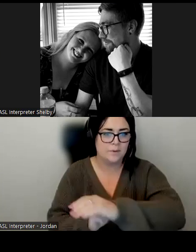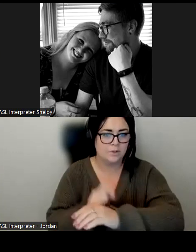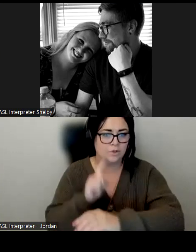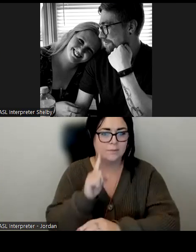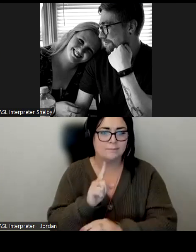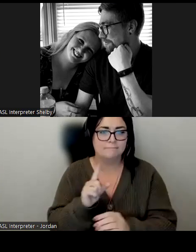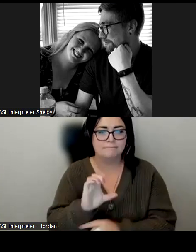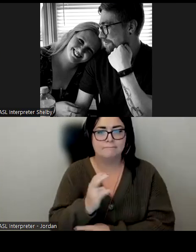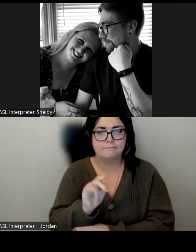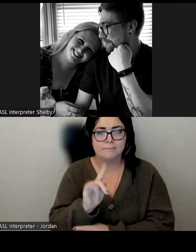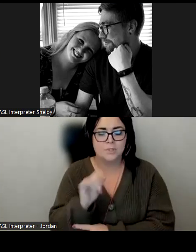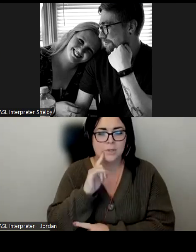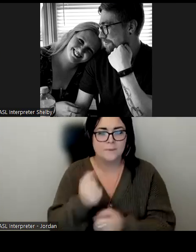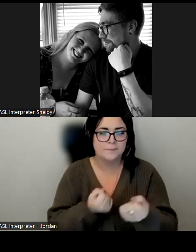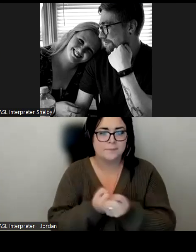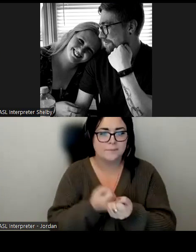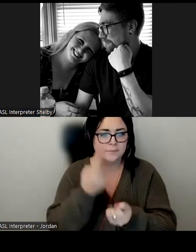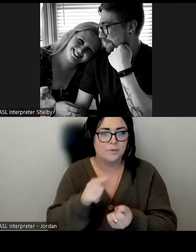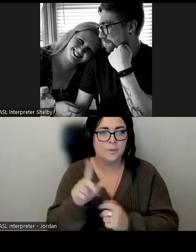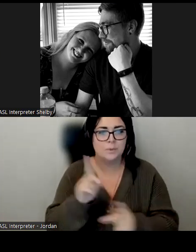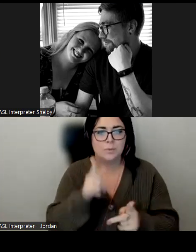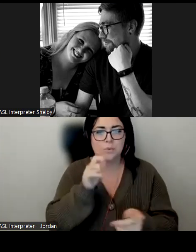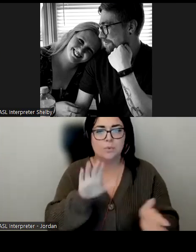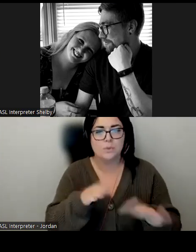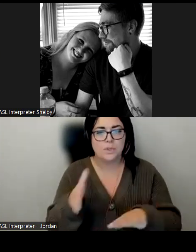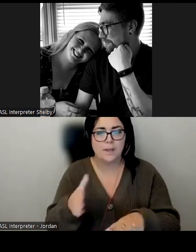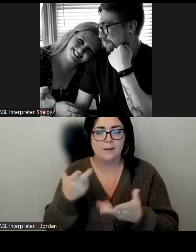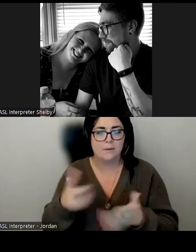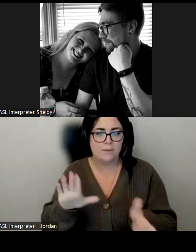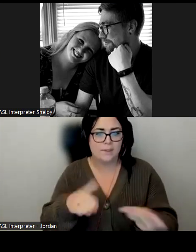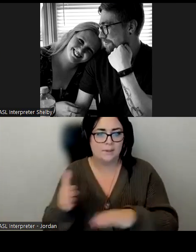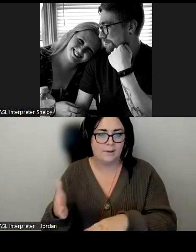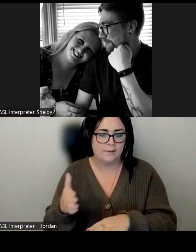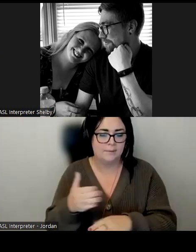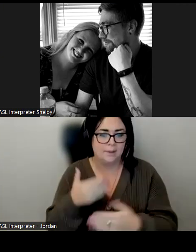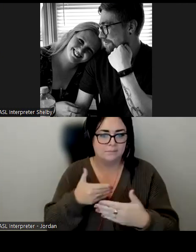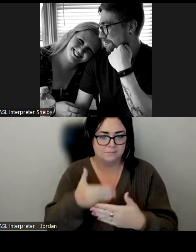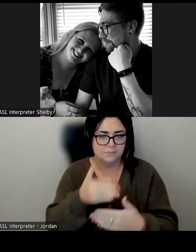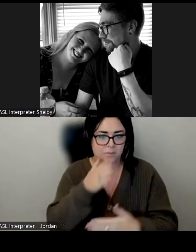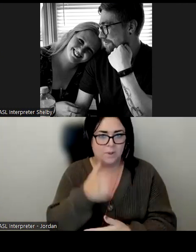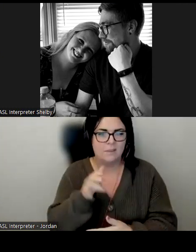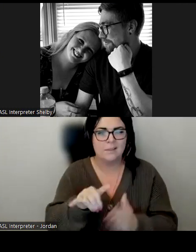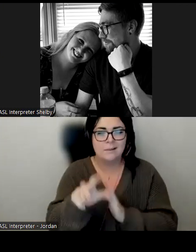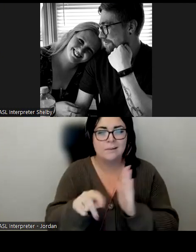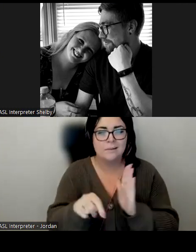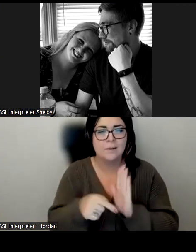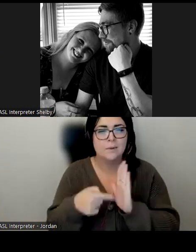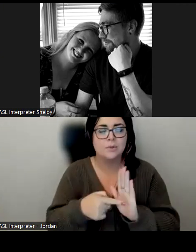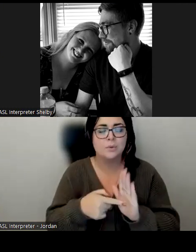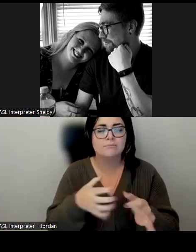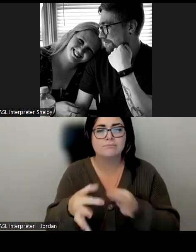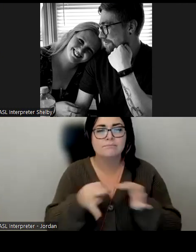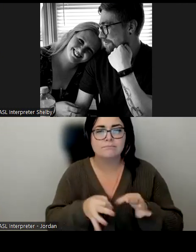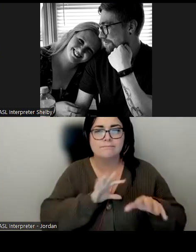dying, death and bereavement in Ireland. In this video we will look at understanding what grief is.